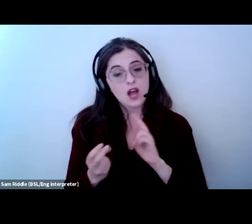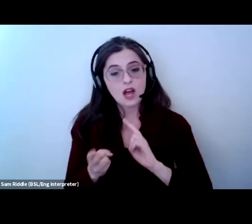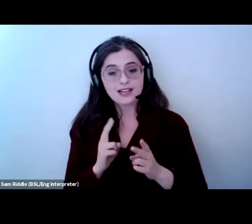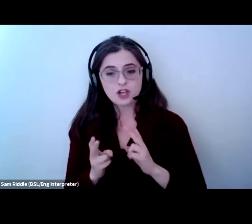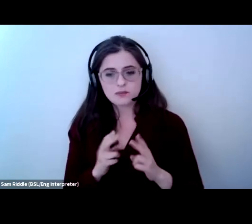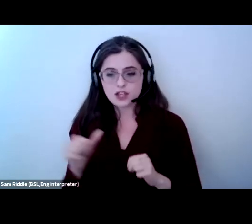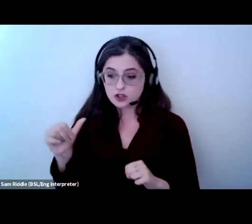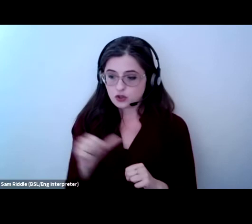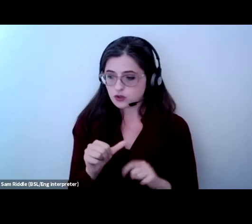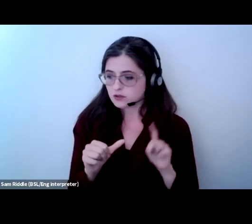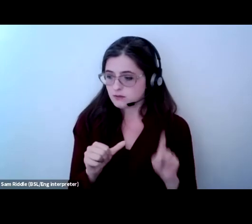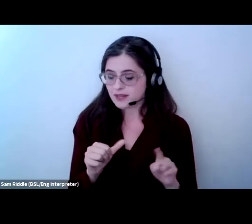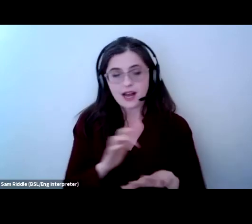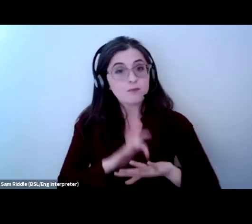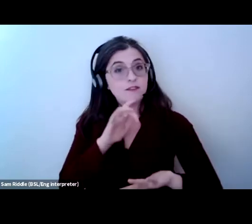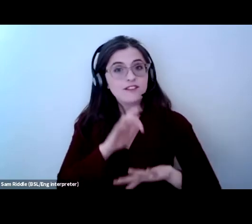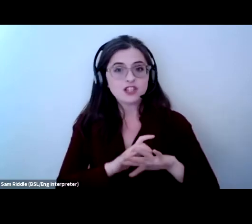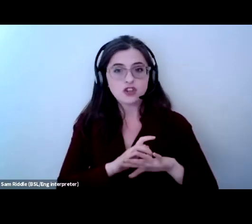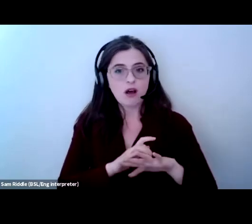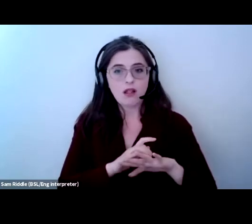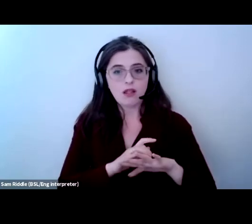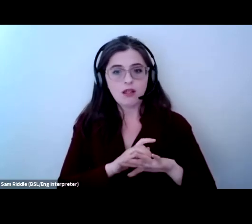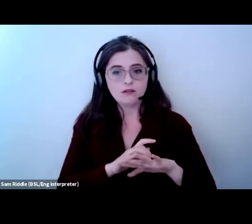were supposed to be professional have